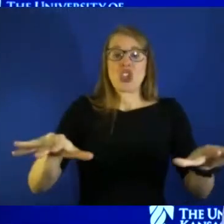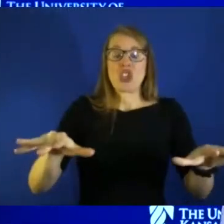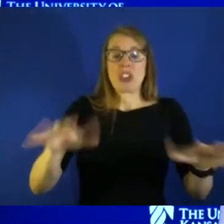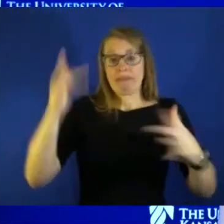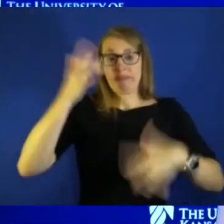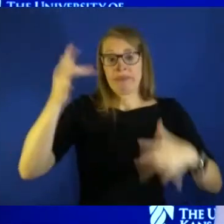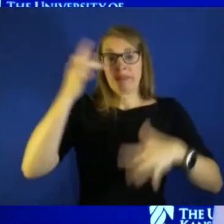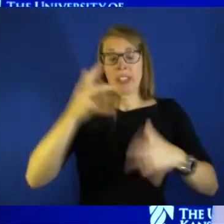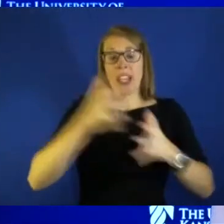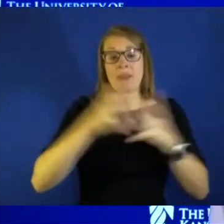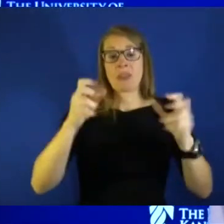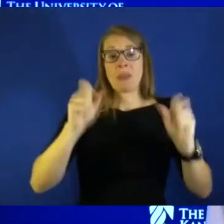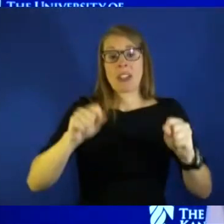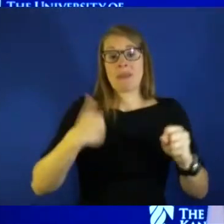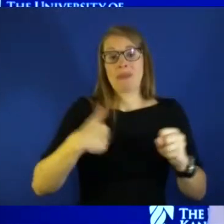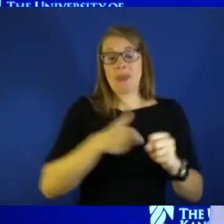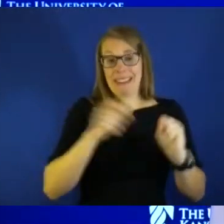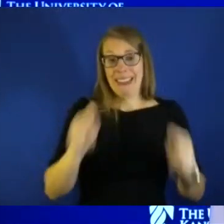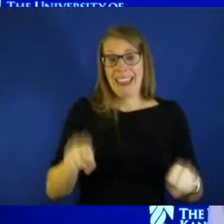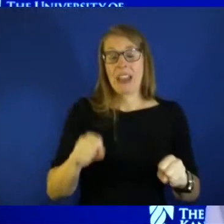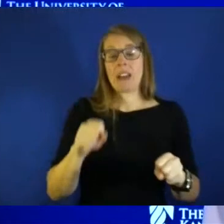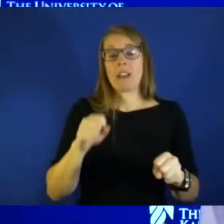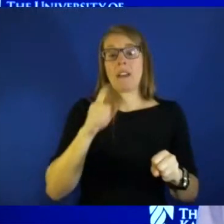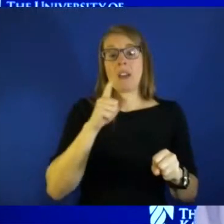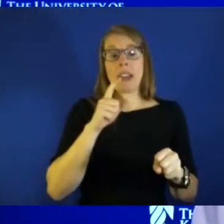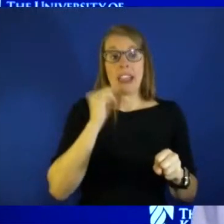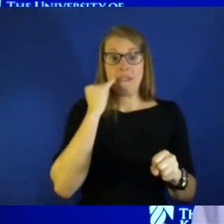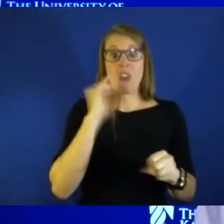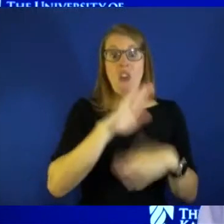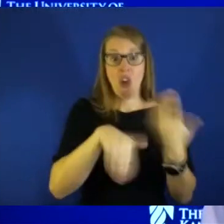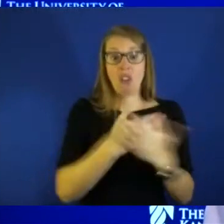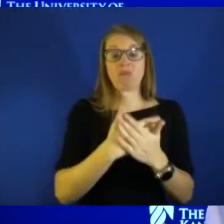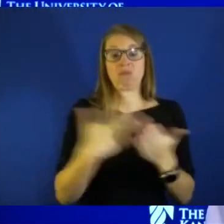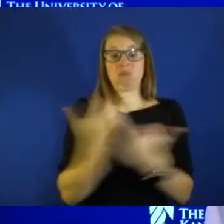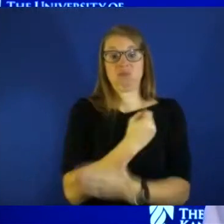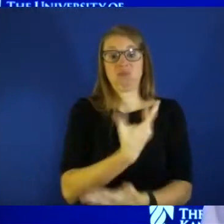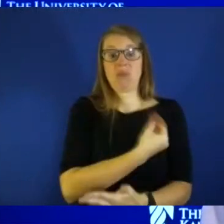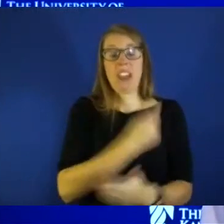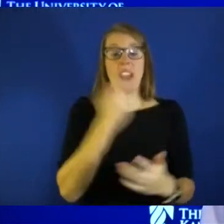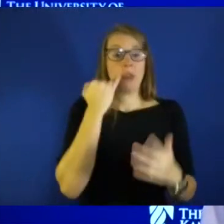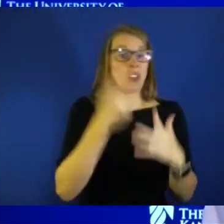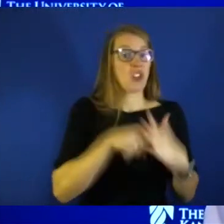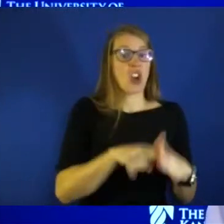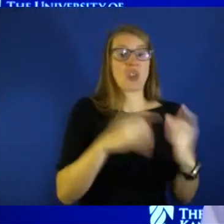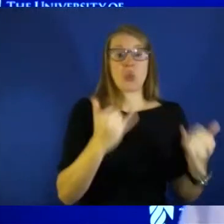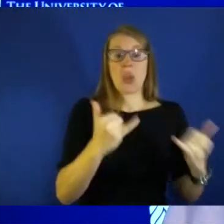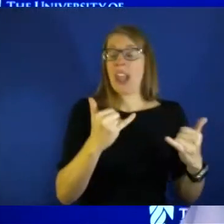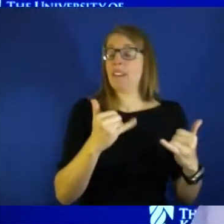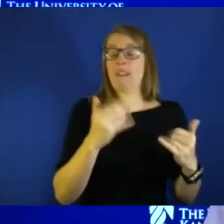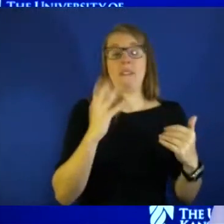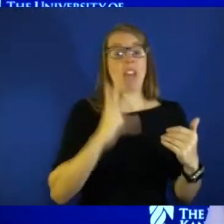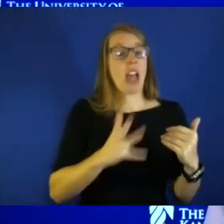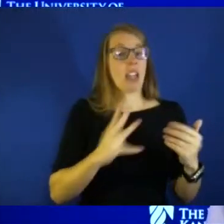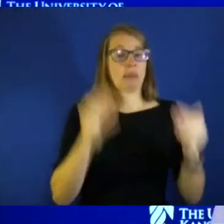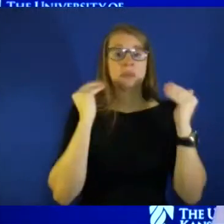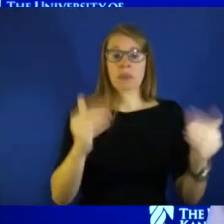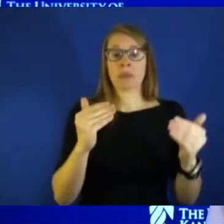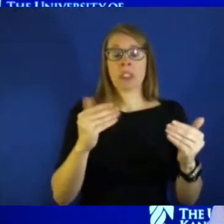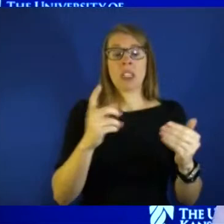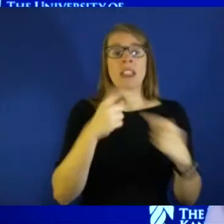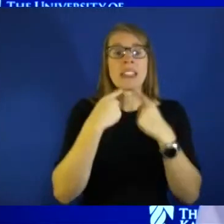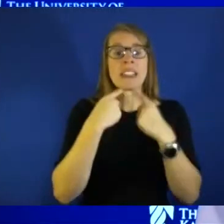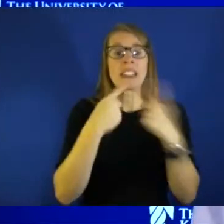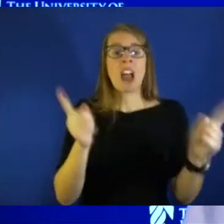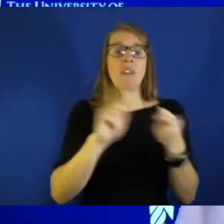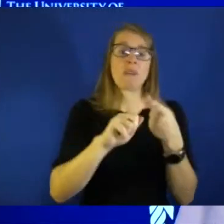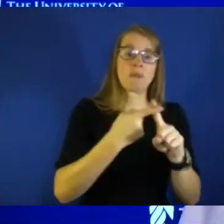by getting everybody vaccinated. And so it starts today, and continue to tell your friends and family who aren't vaccinated. Ask them and talk with